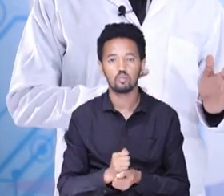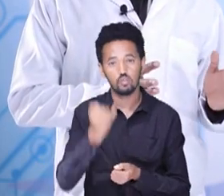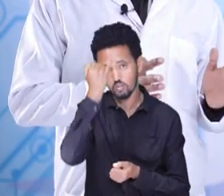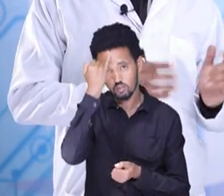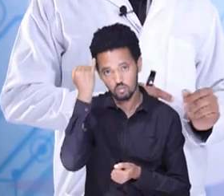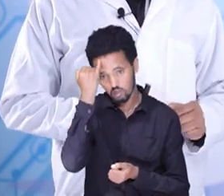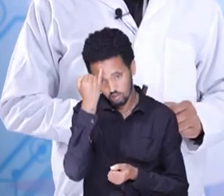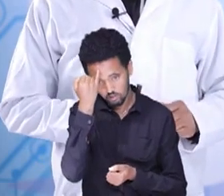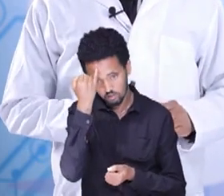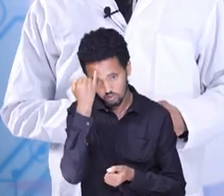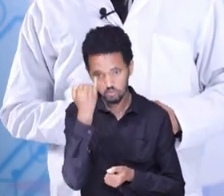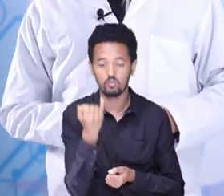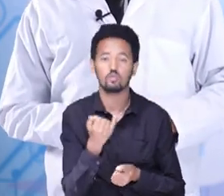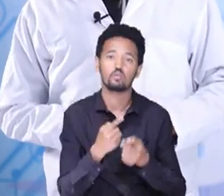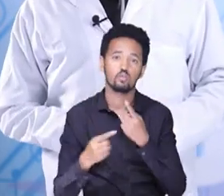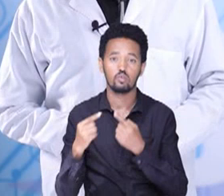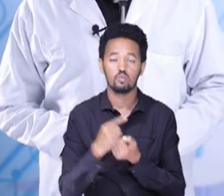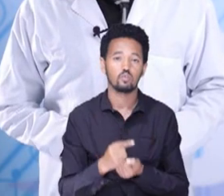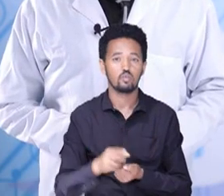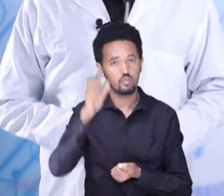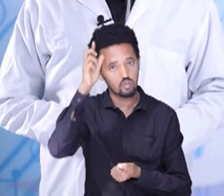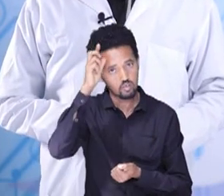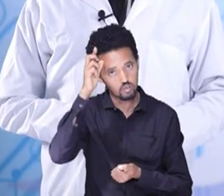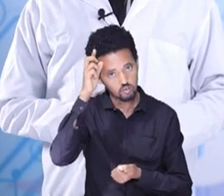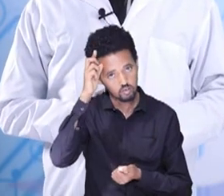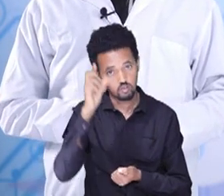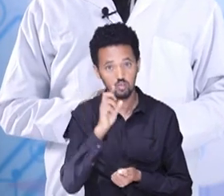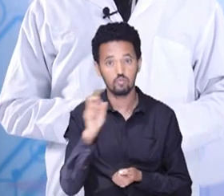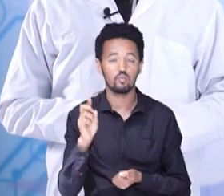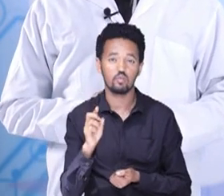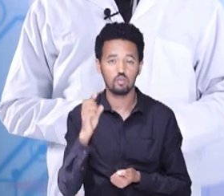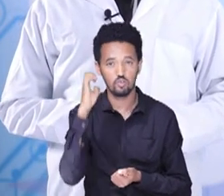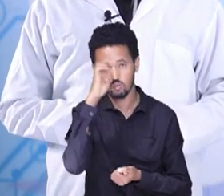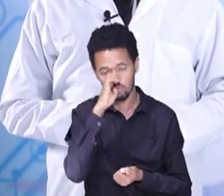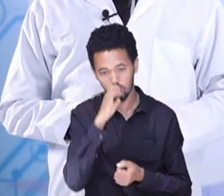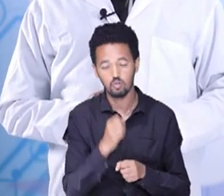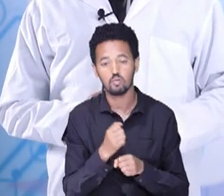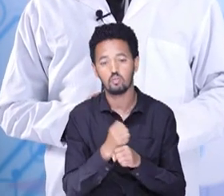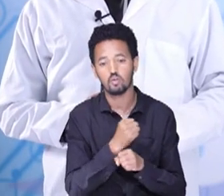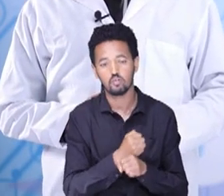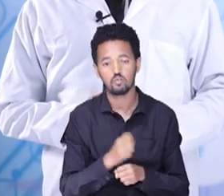Italian occupation. Emperor Haile Selassie left Ethiopia on May 3,